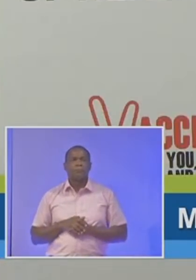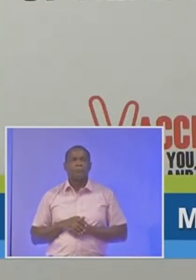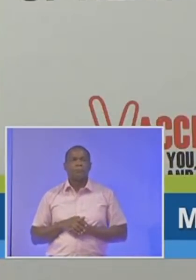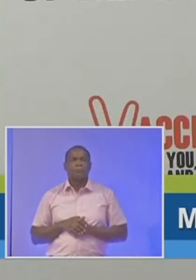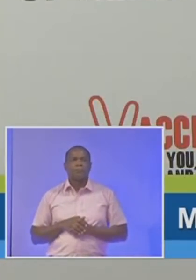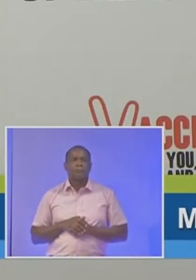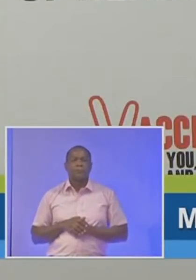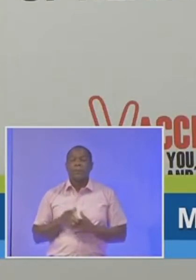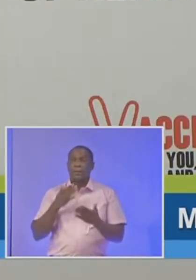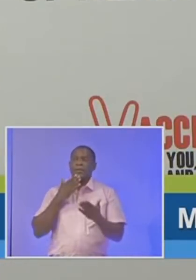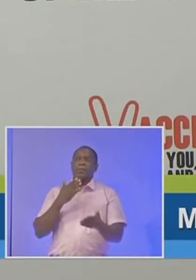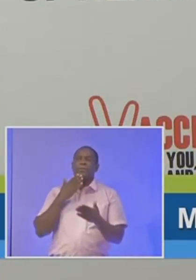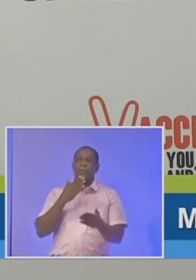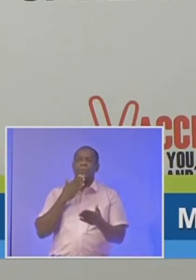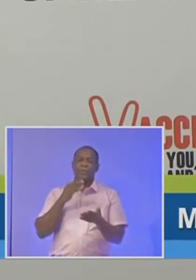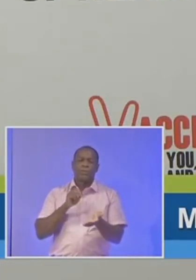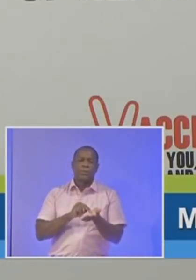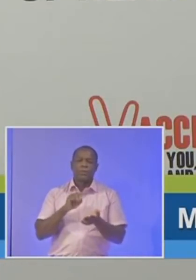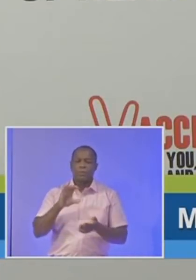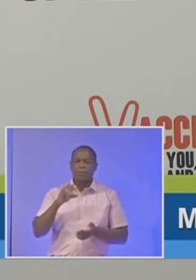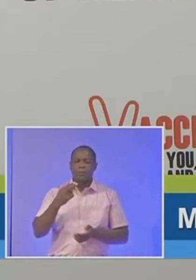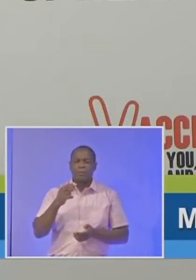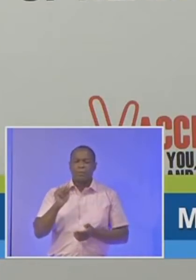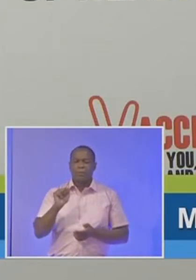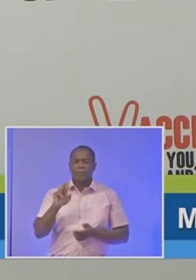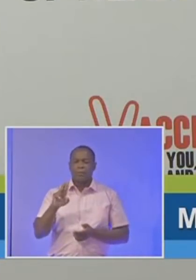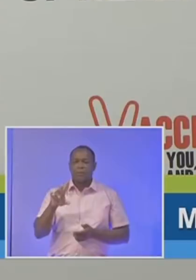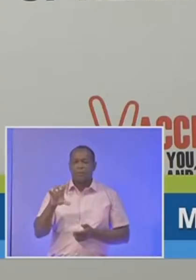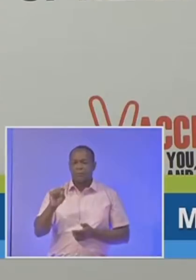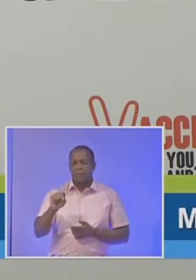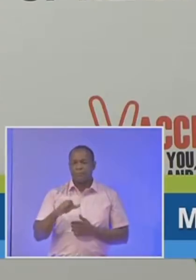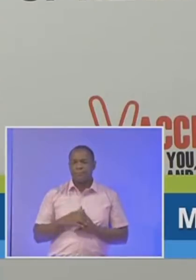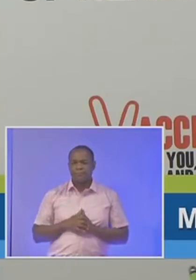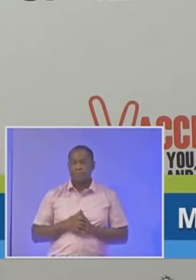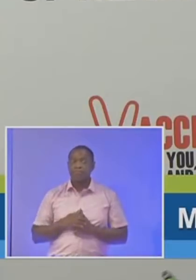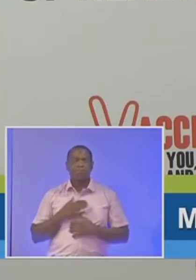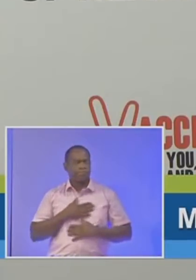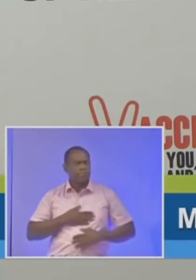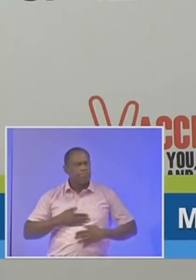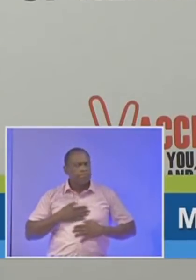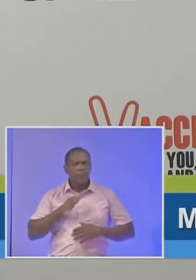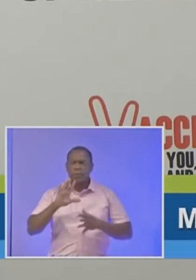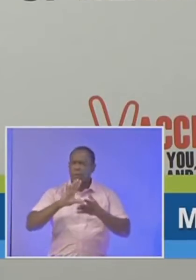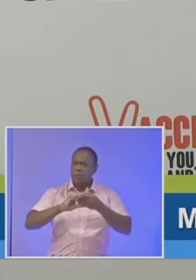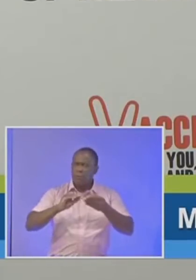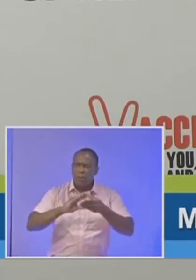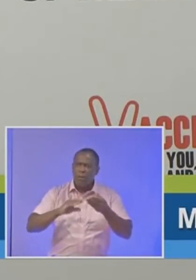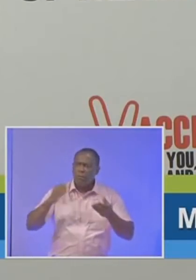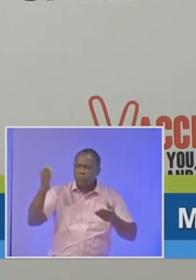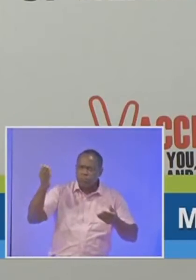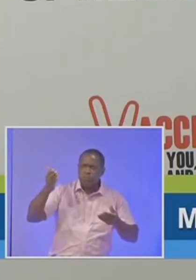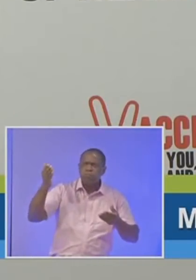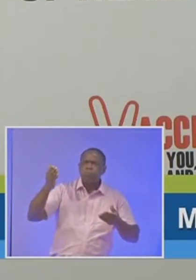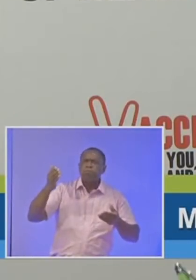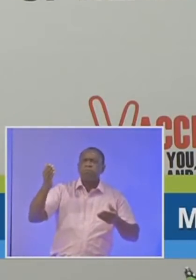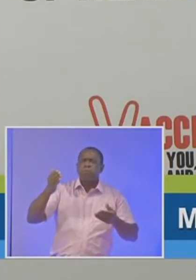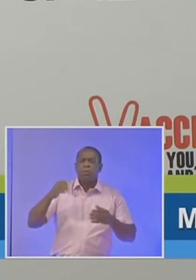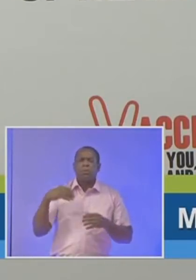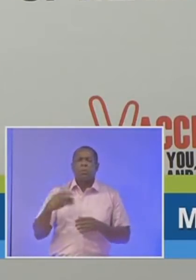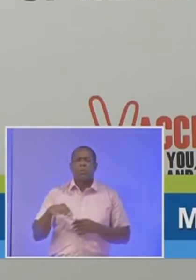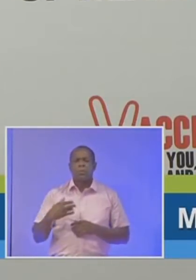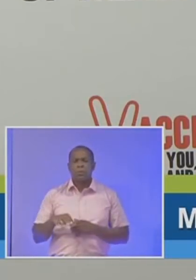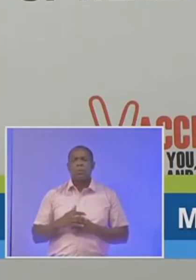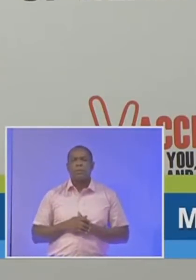Thank you very much, Nurse Charles, and we do appreciate your perspective as someone who works directly in the midst